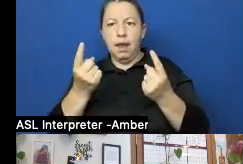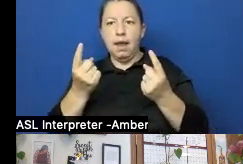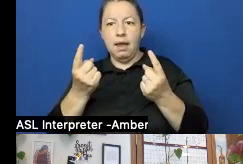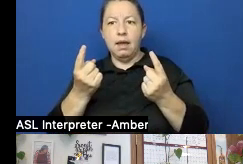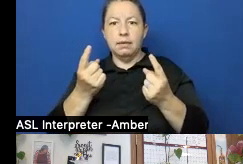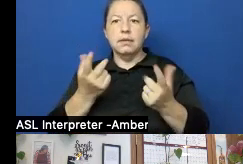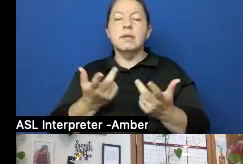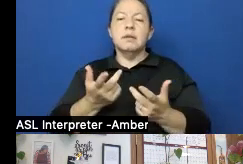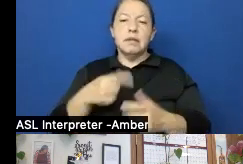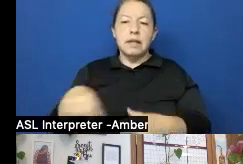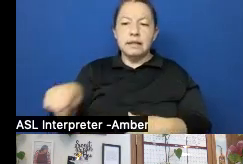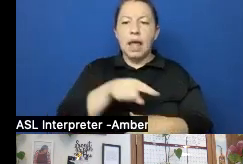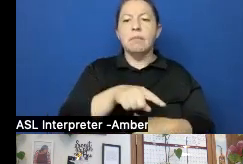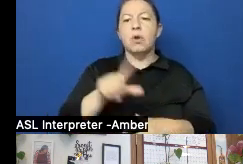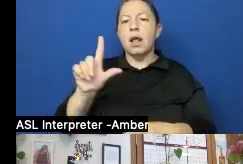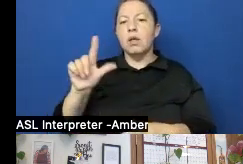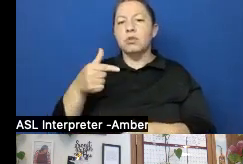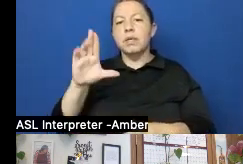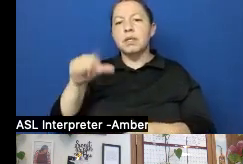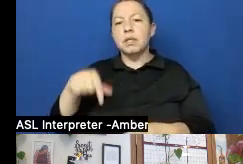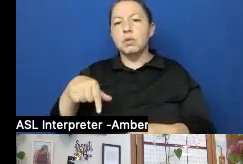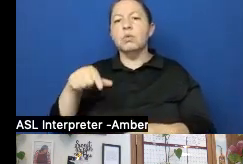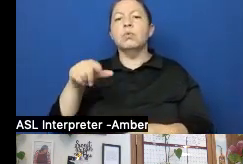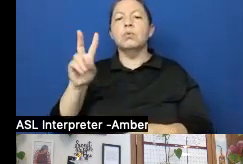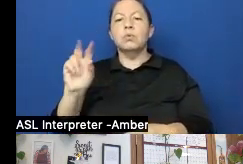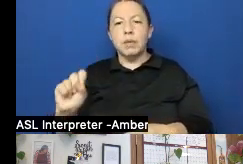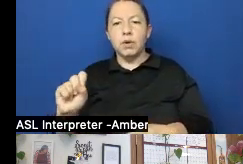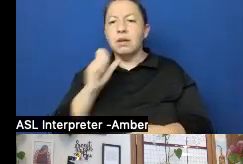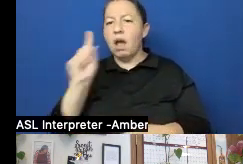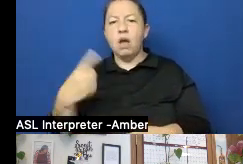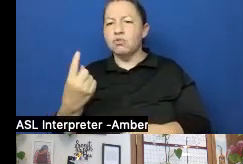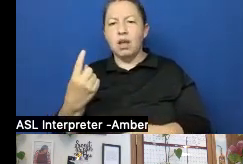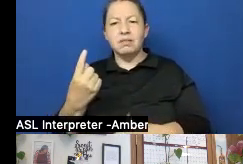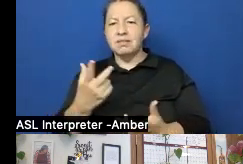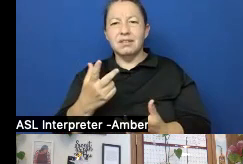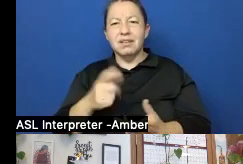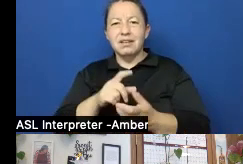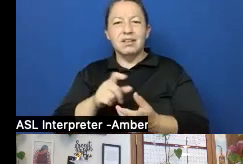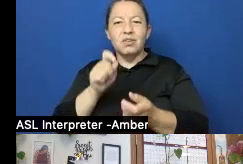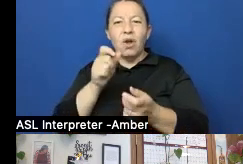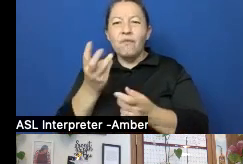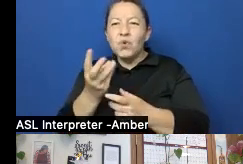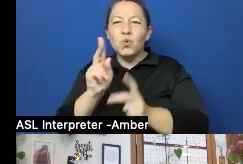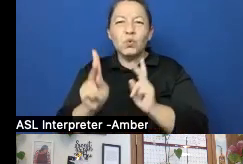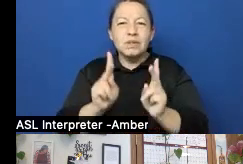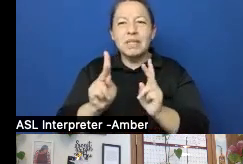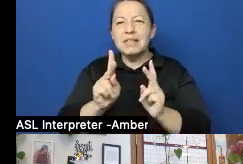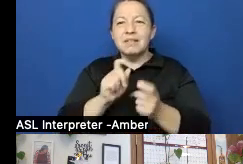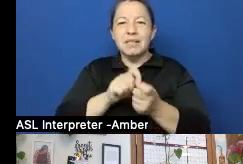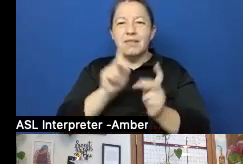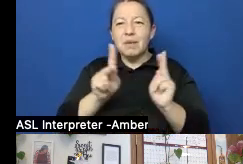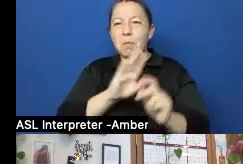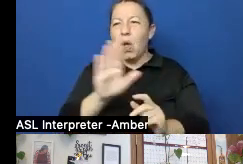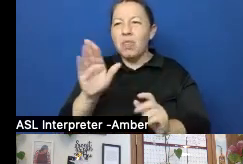are LGBTQ two-spirit. It's not just certain people's role, it's all of our role in all of our jobs